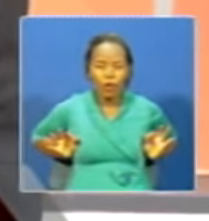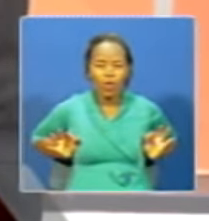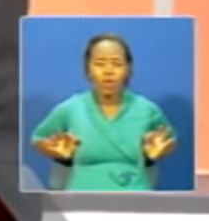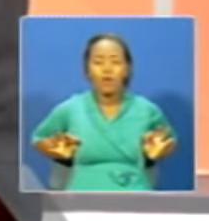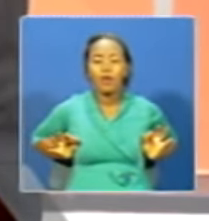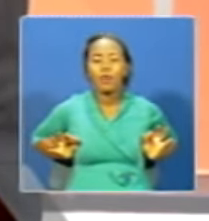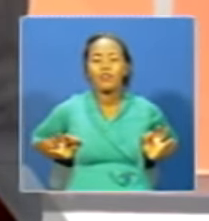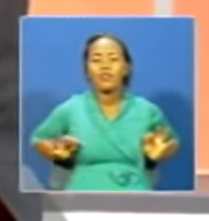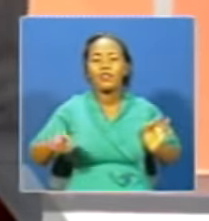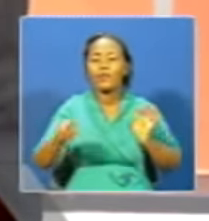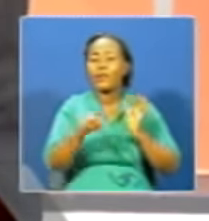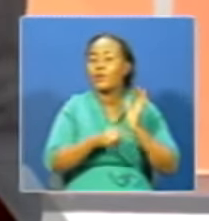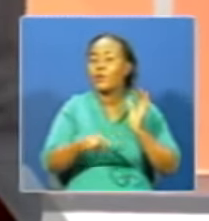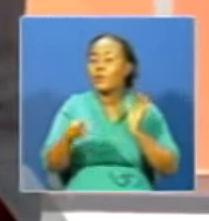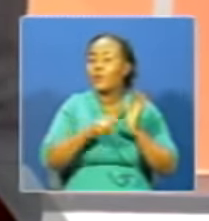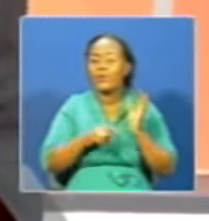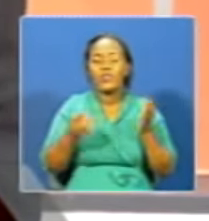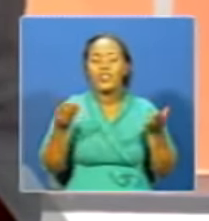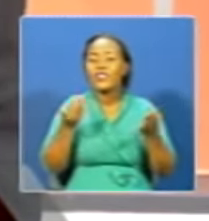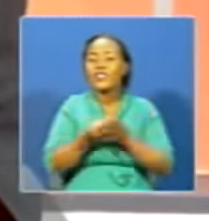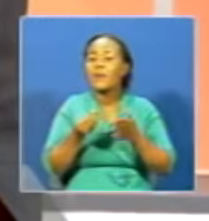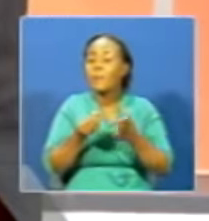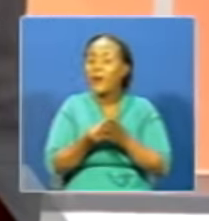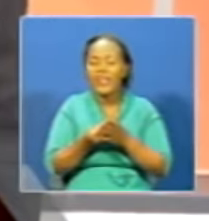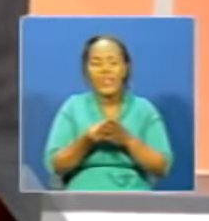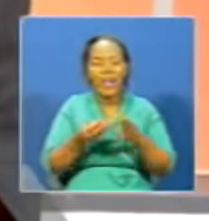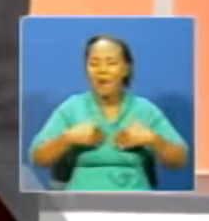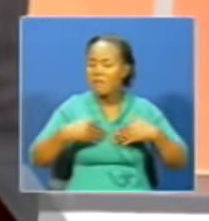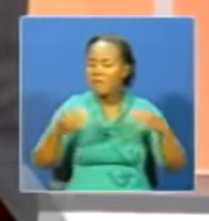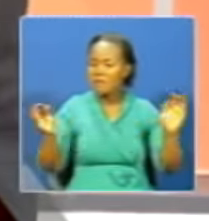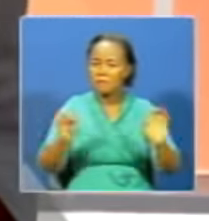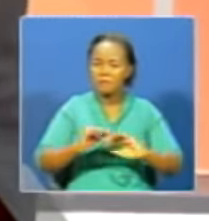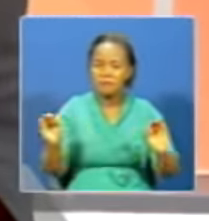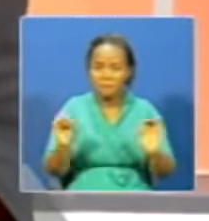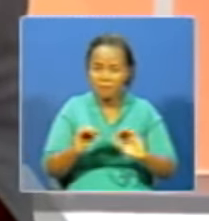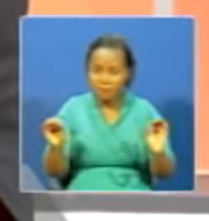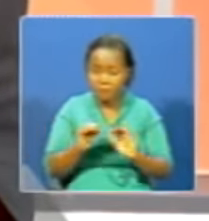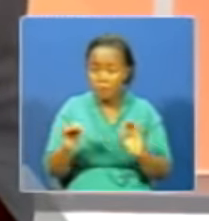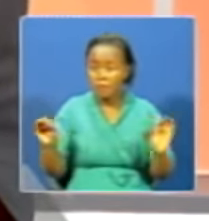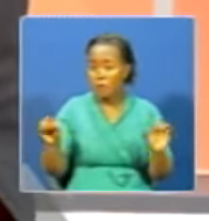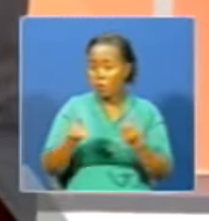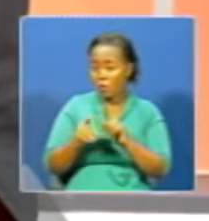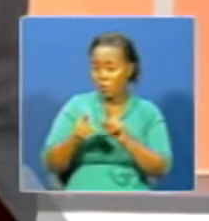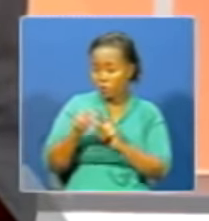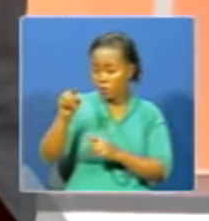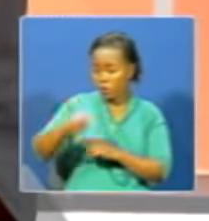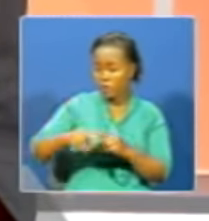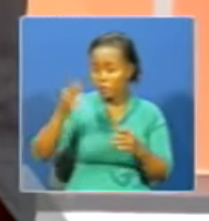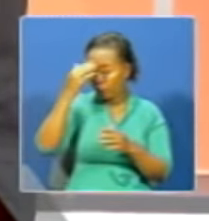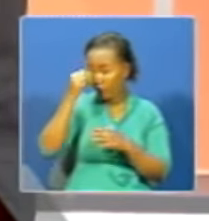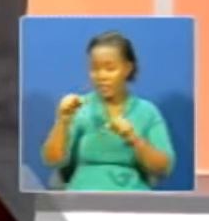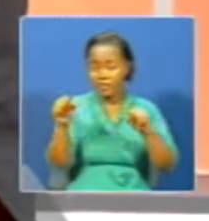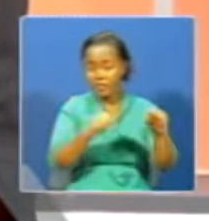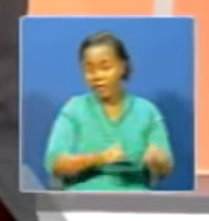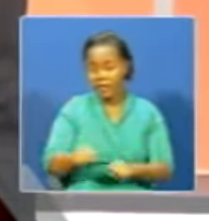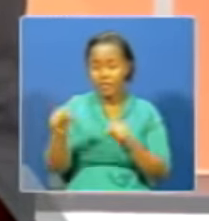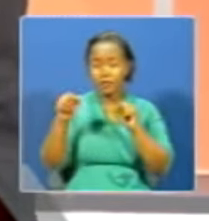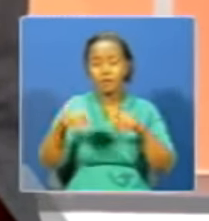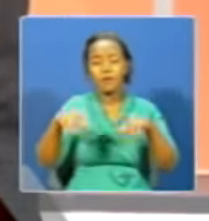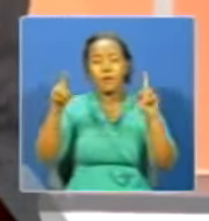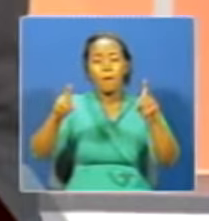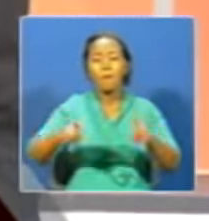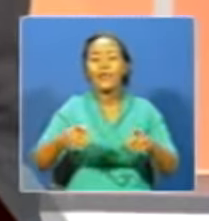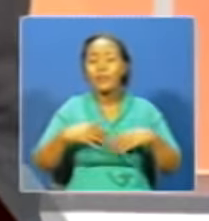We do not have that extra money. We are broke. And this is why stringent measures are coming in to freeze